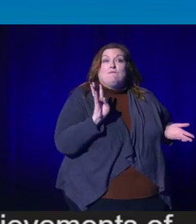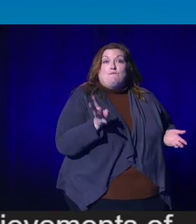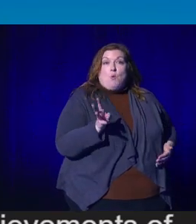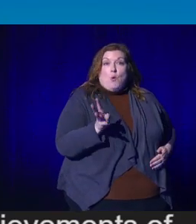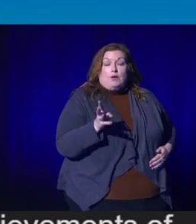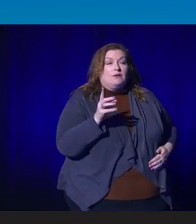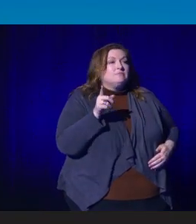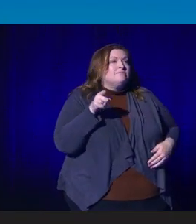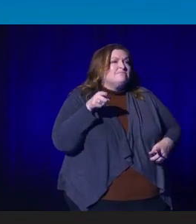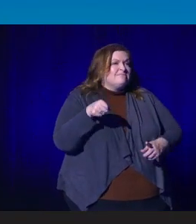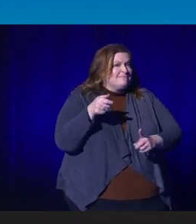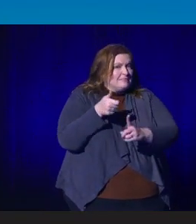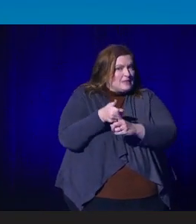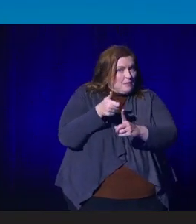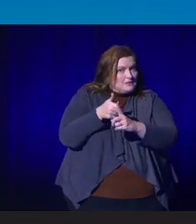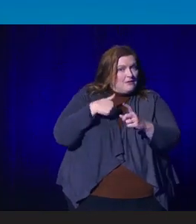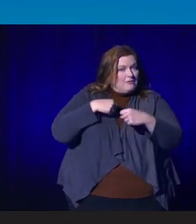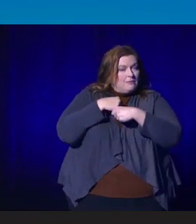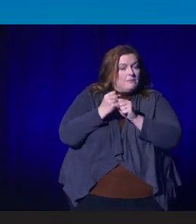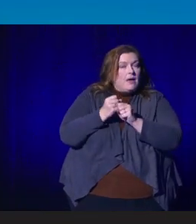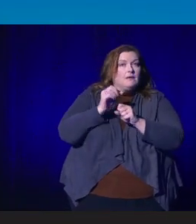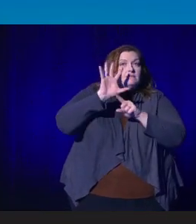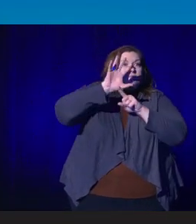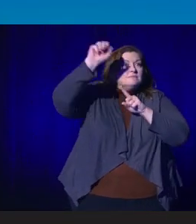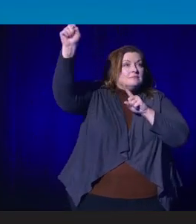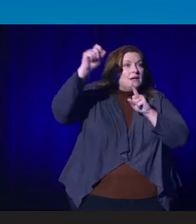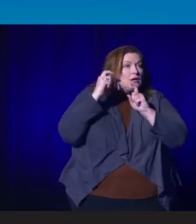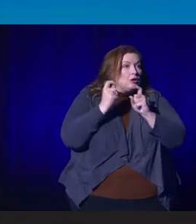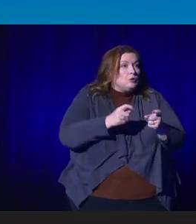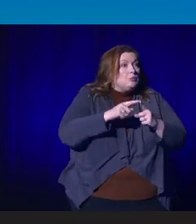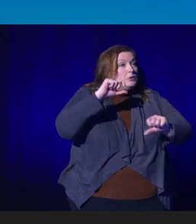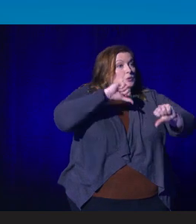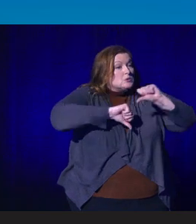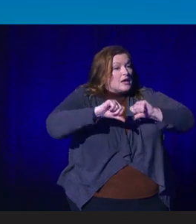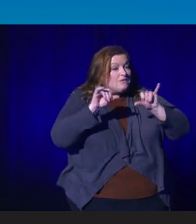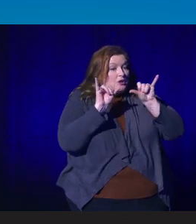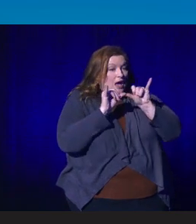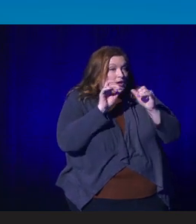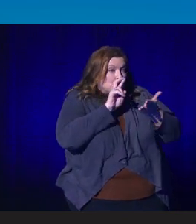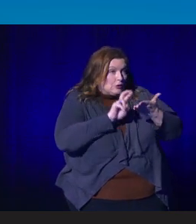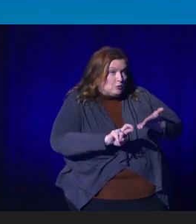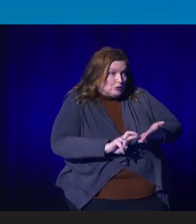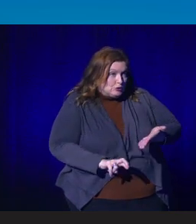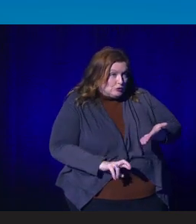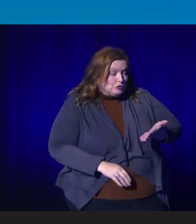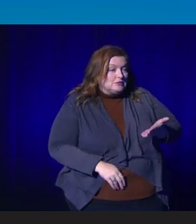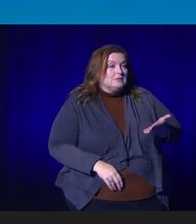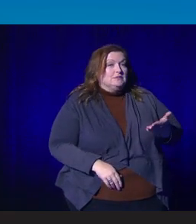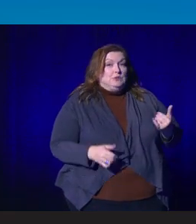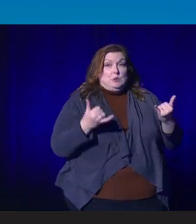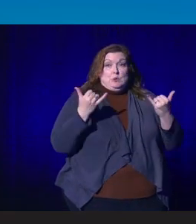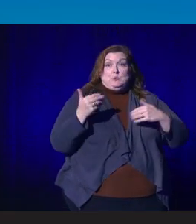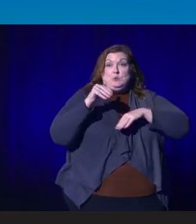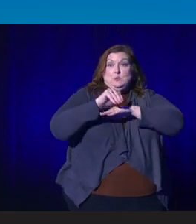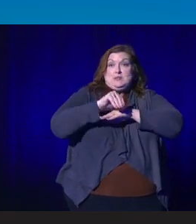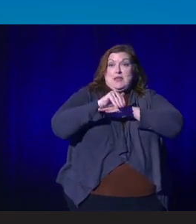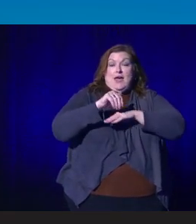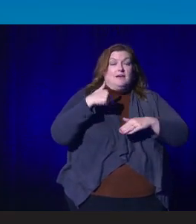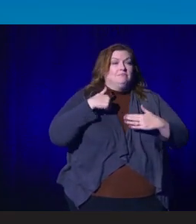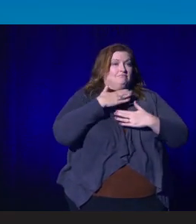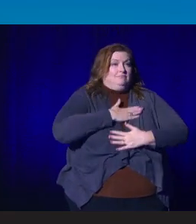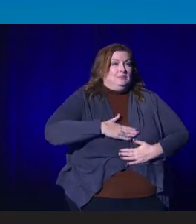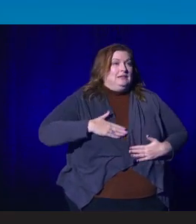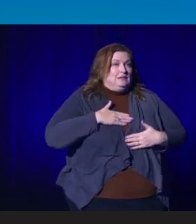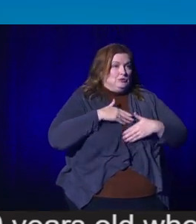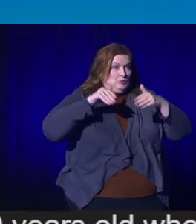who have made exceptional contributions to scientific or engineering research. Tonight, I am